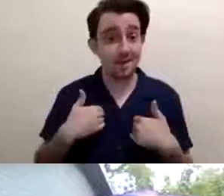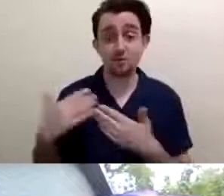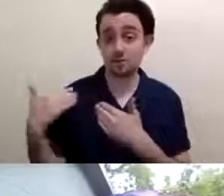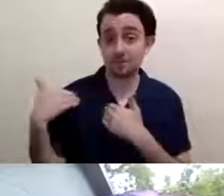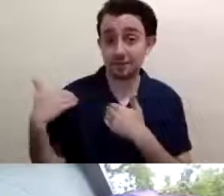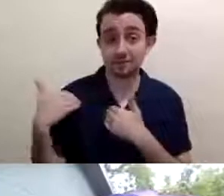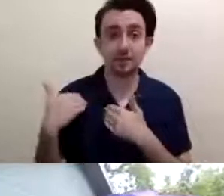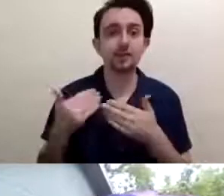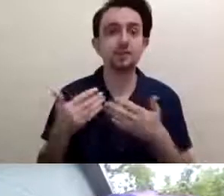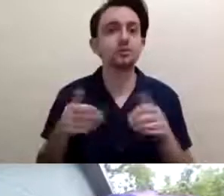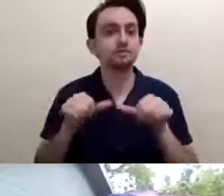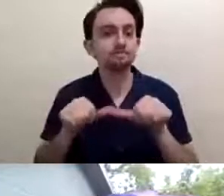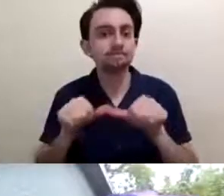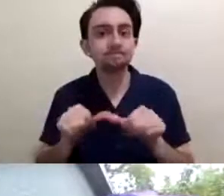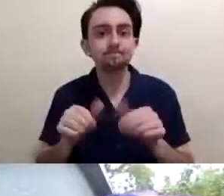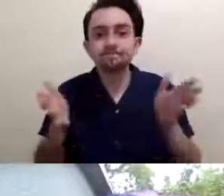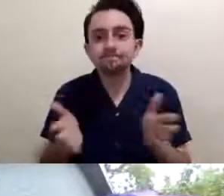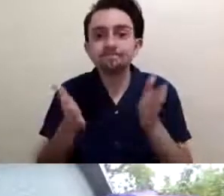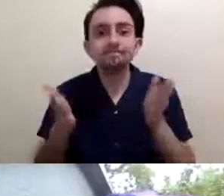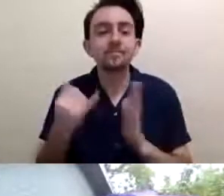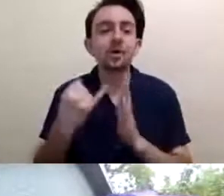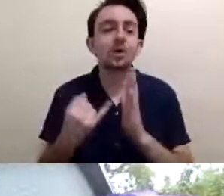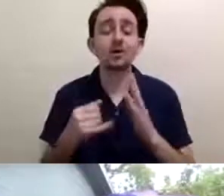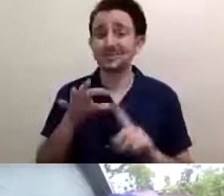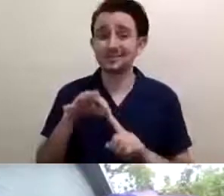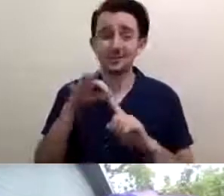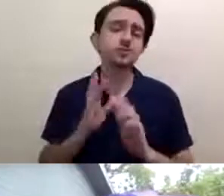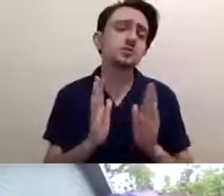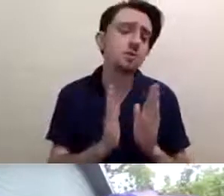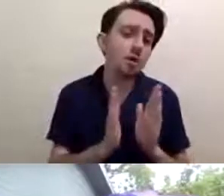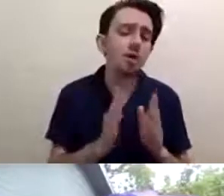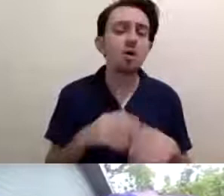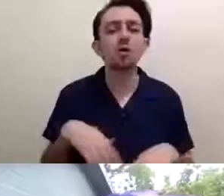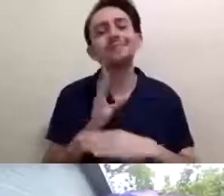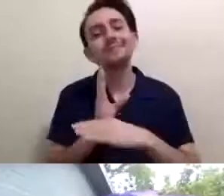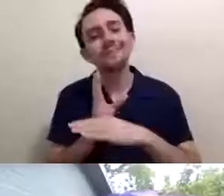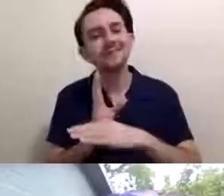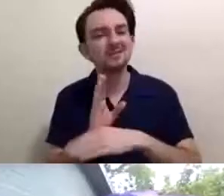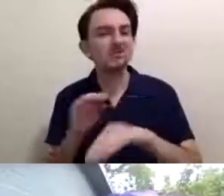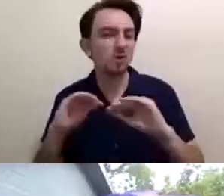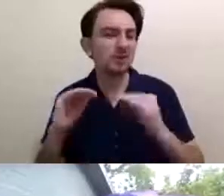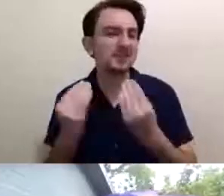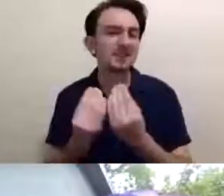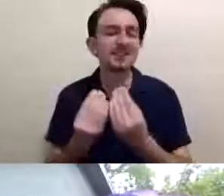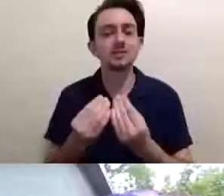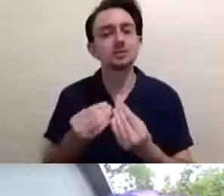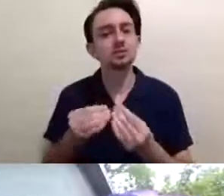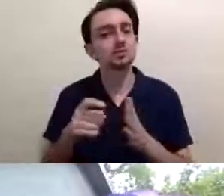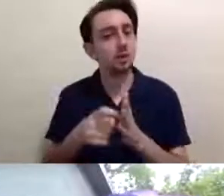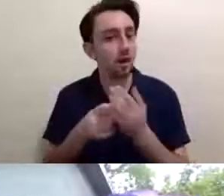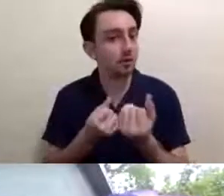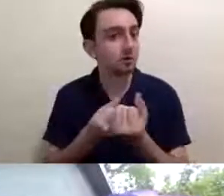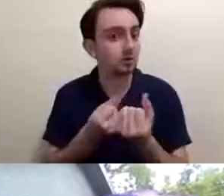and especially for small and mid-sized organizations. And then of course, curating and cultivating the next